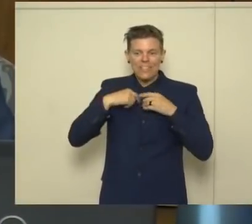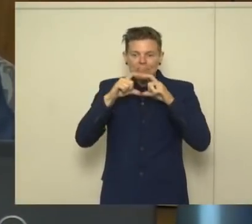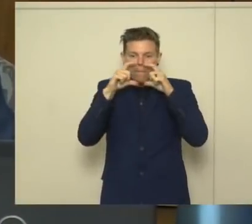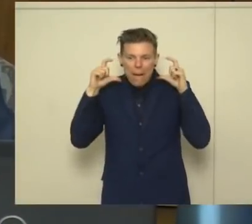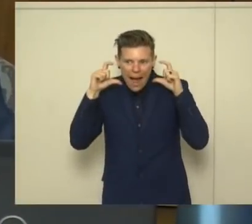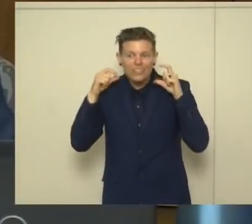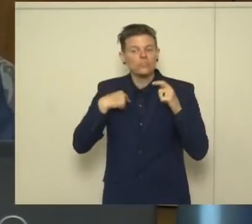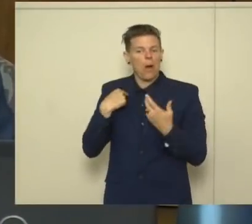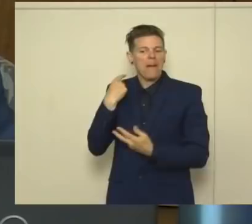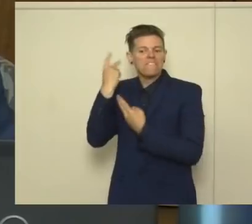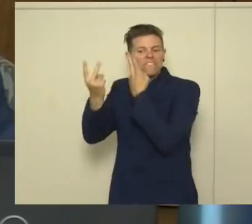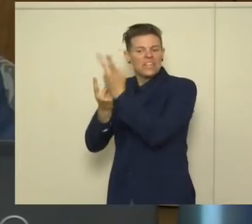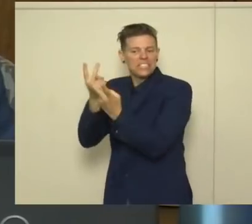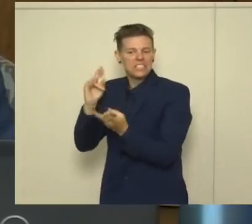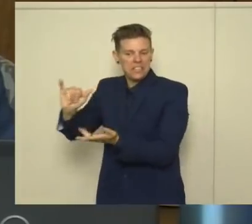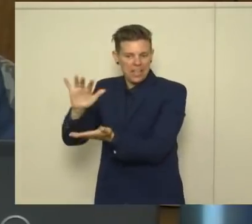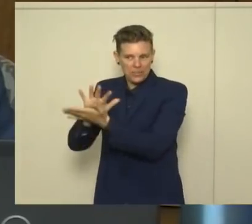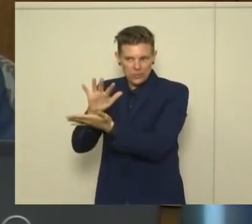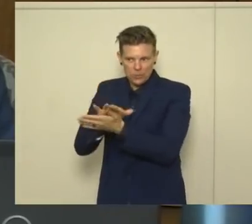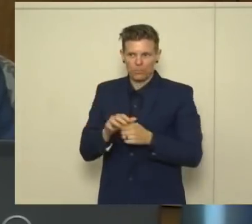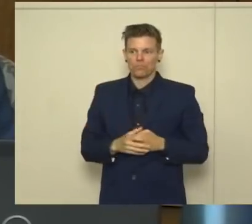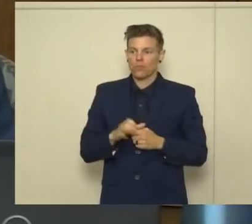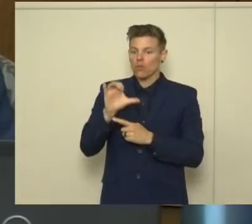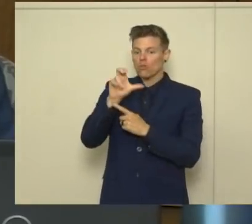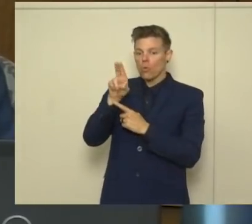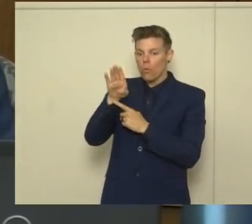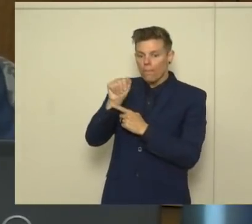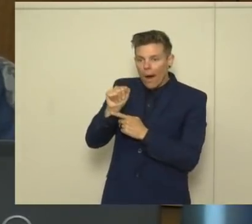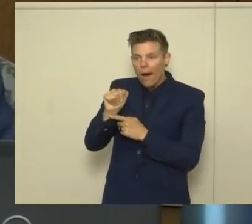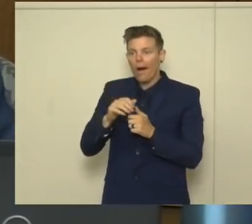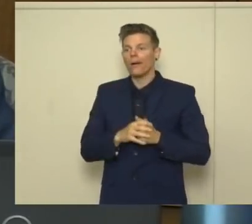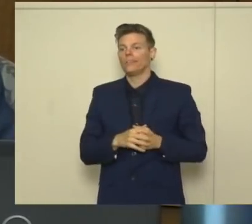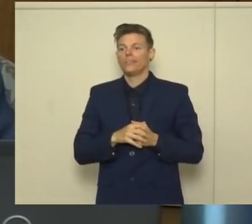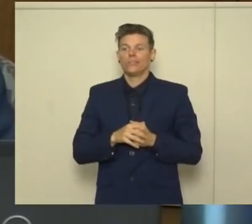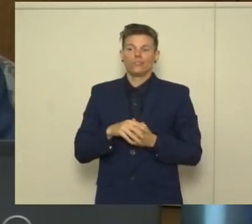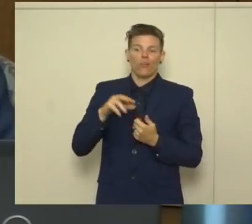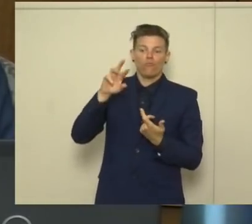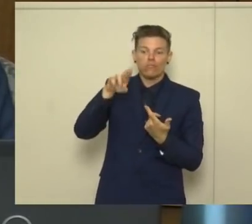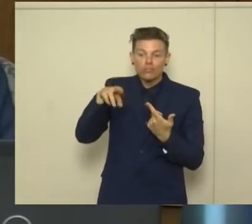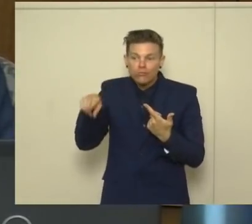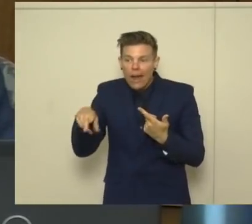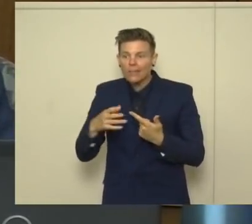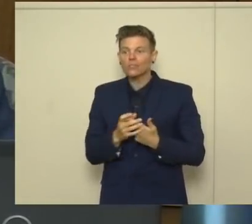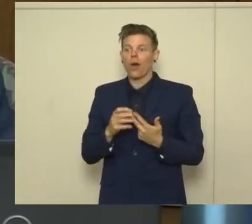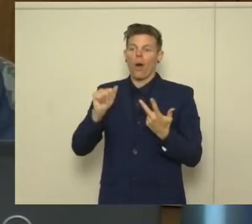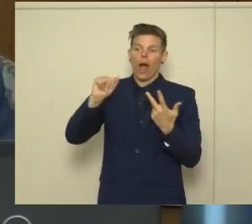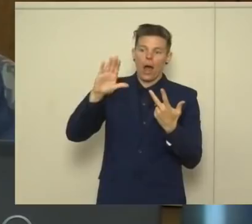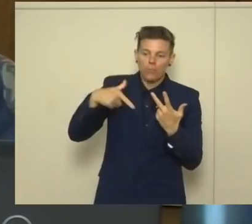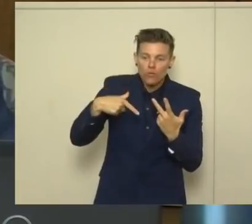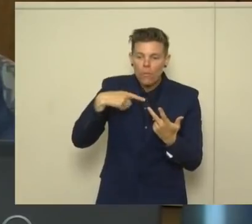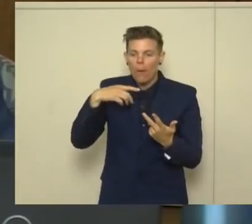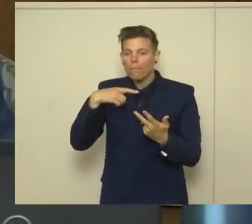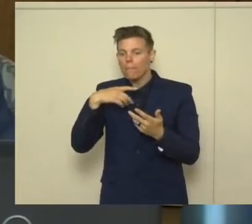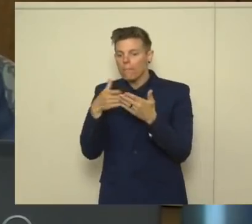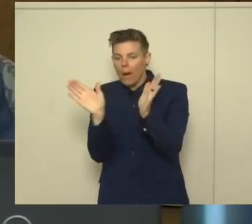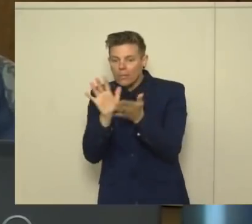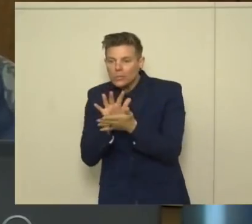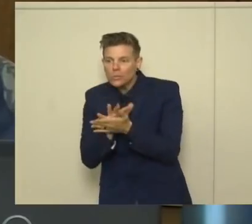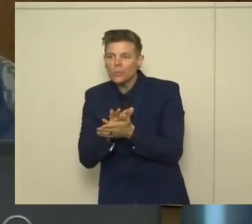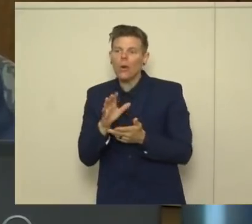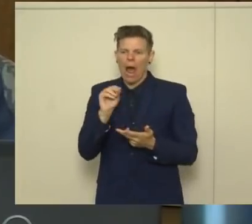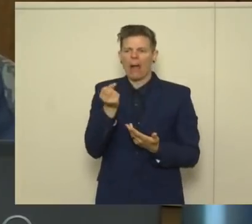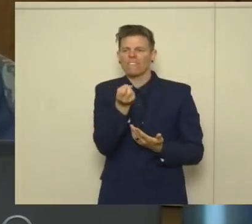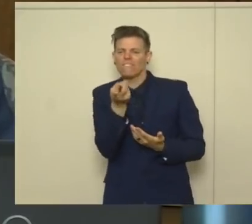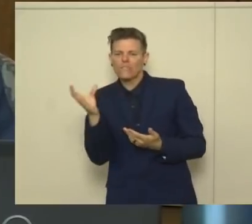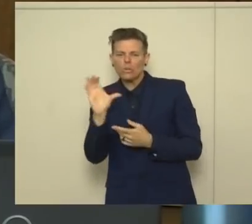staff at Cuba, Rio Rancho, Albuquerque Public Schools, and Aces Tech Charter School for also welcoming me in and showing me